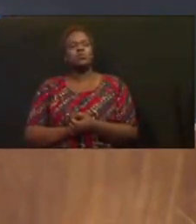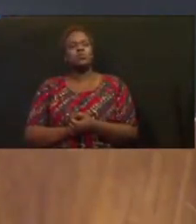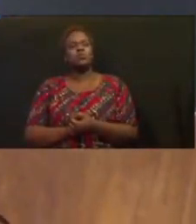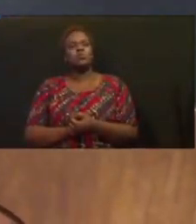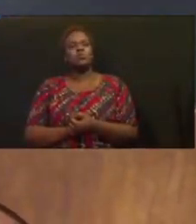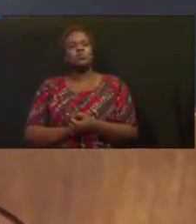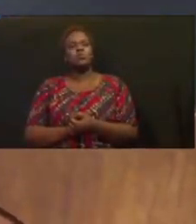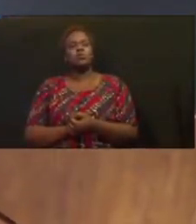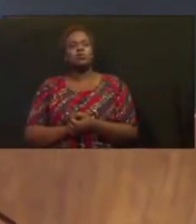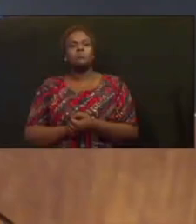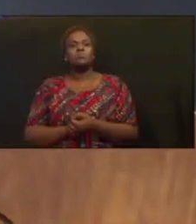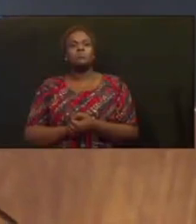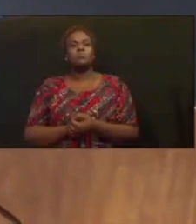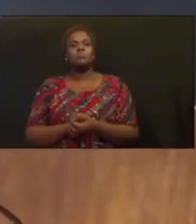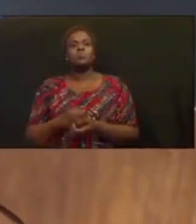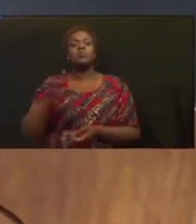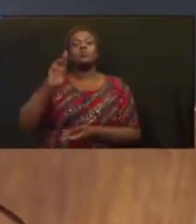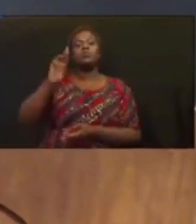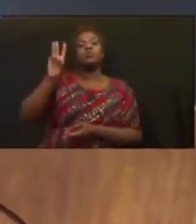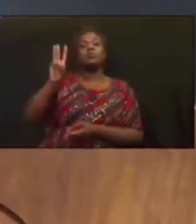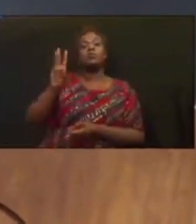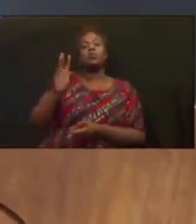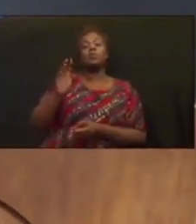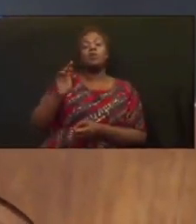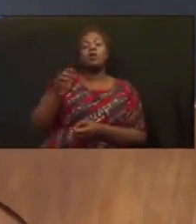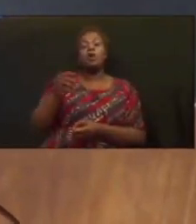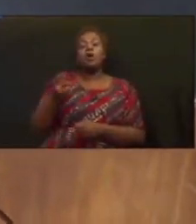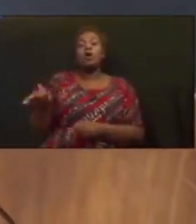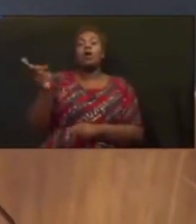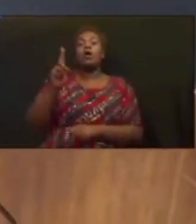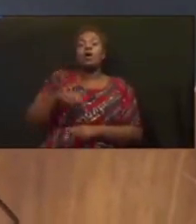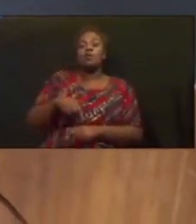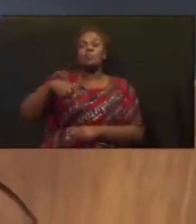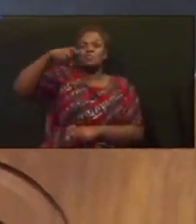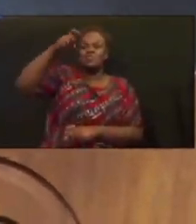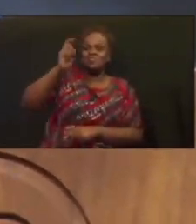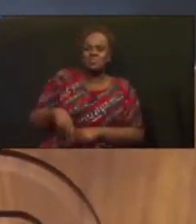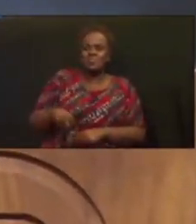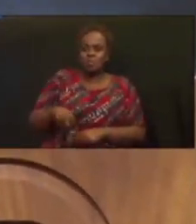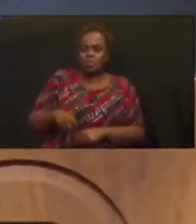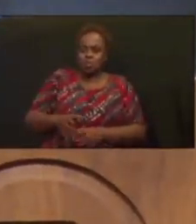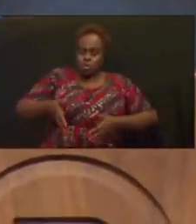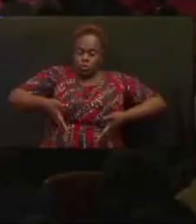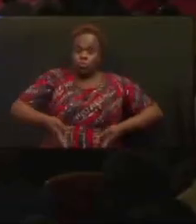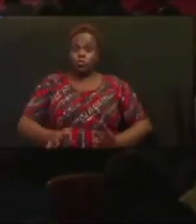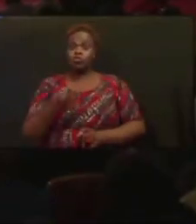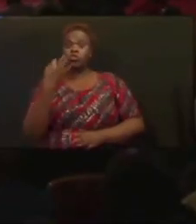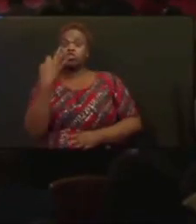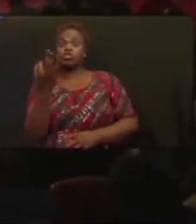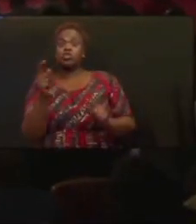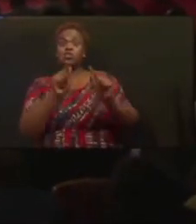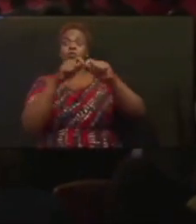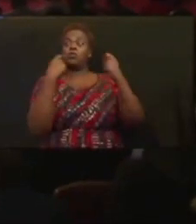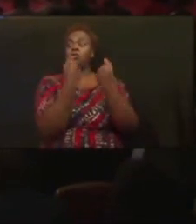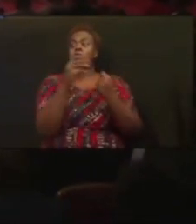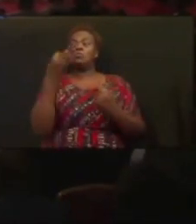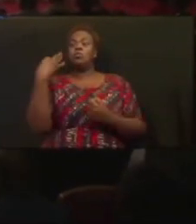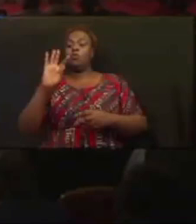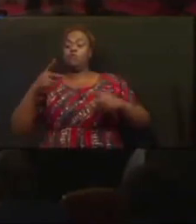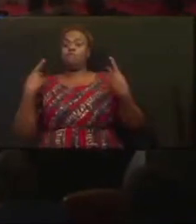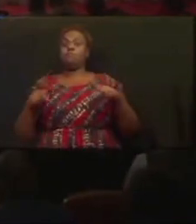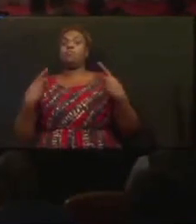The revival that comes will essentially produce 3 categories of people. I need to give it to